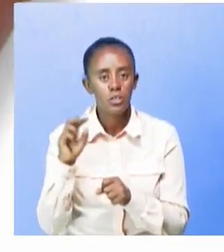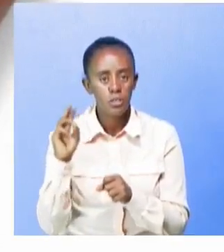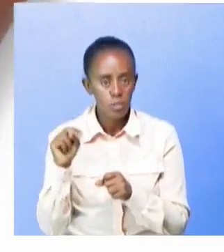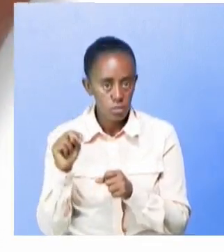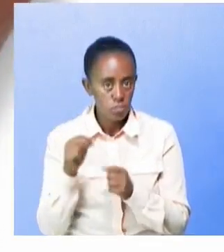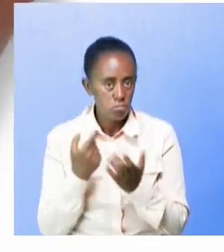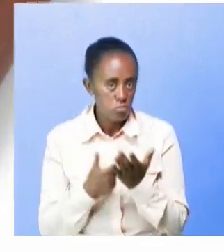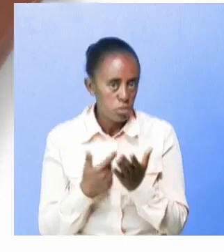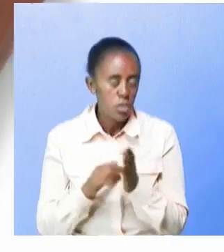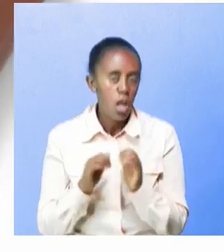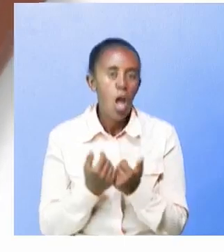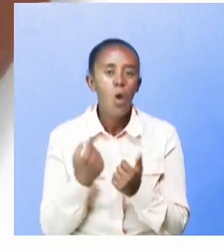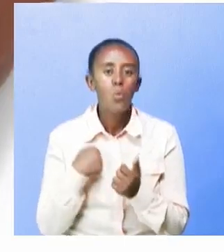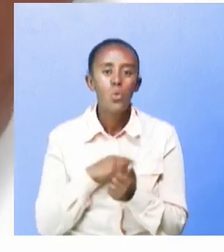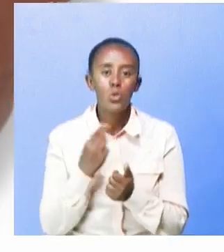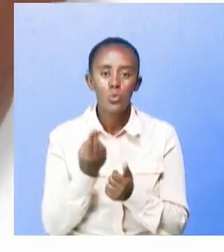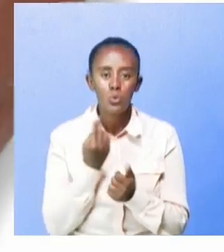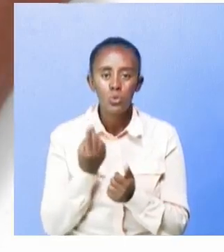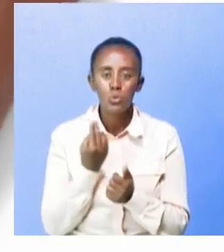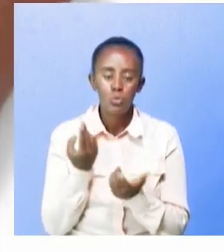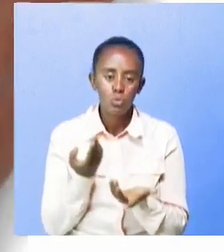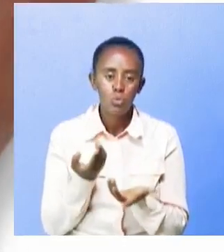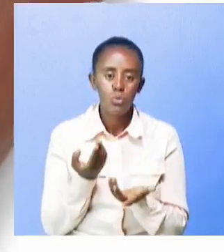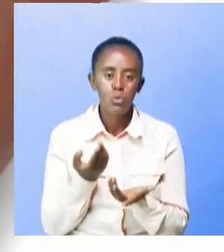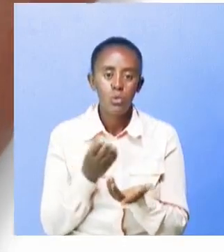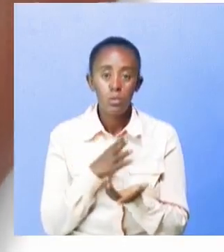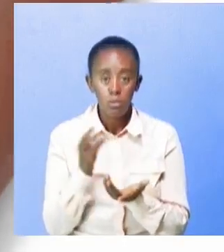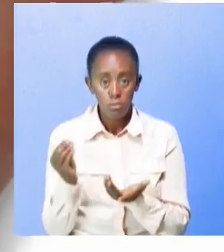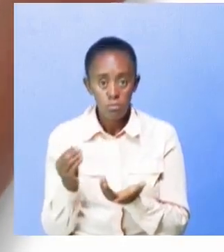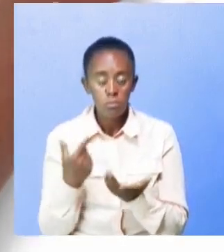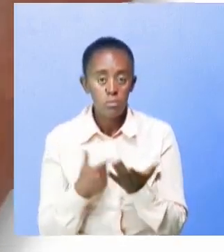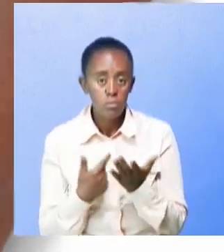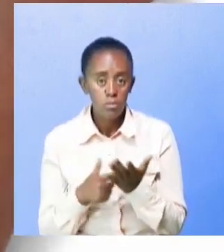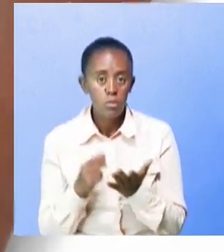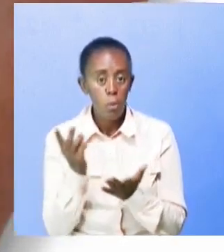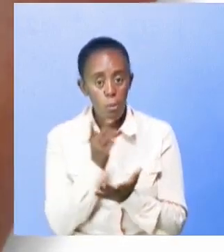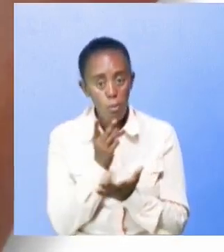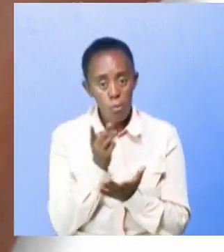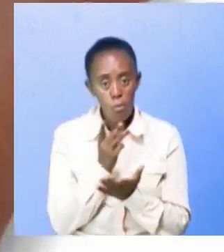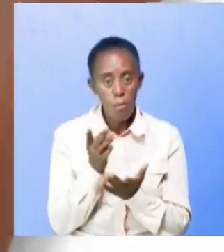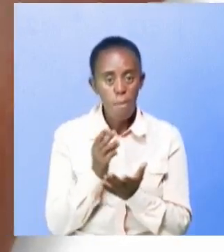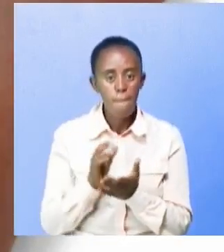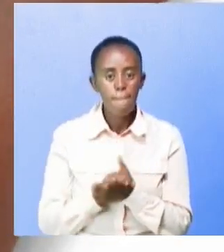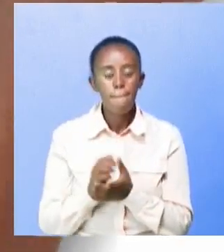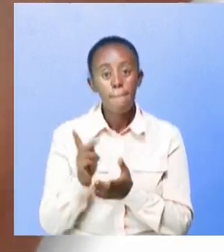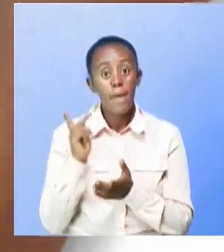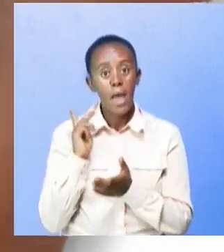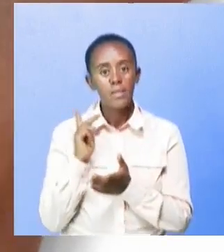This is how we usually use it, and these are both past